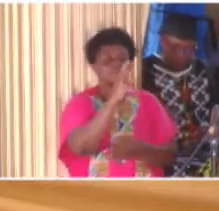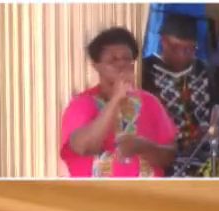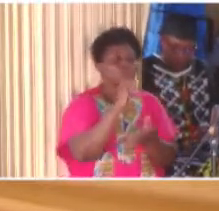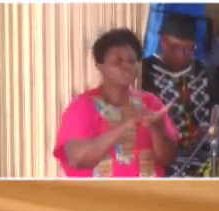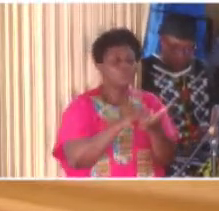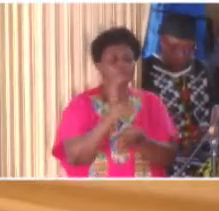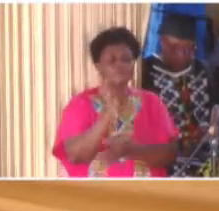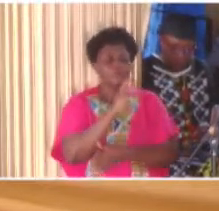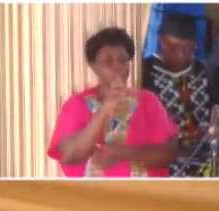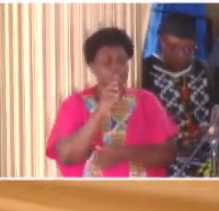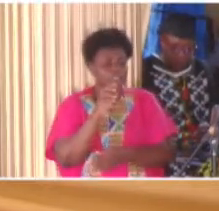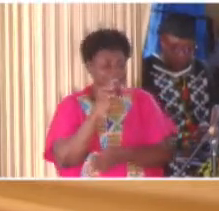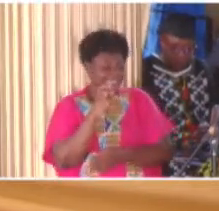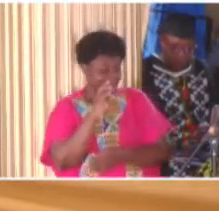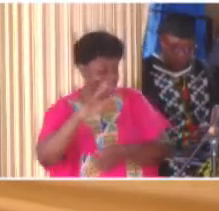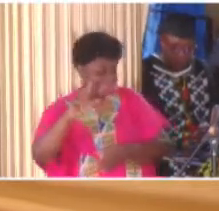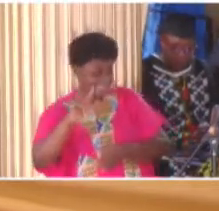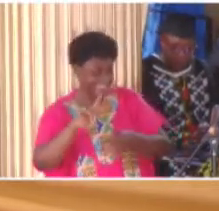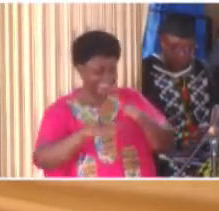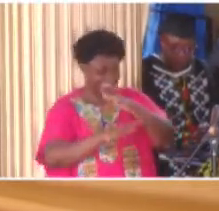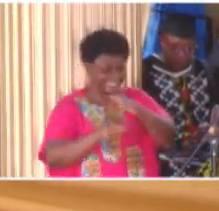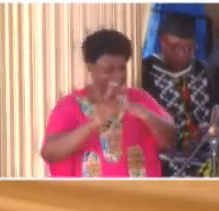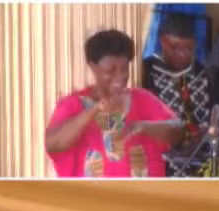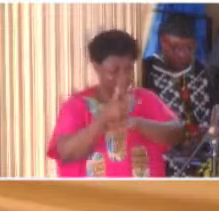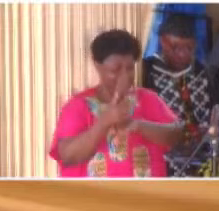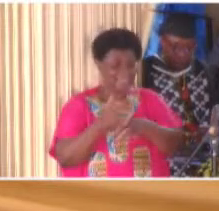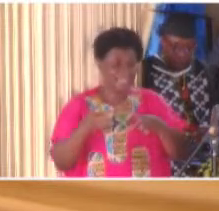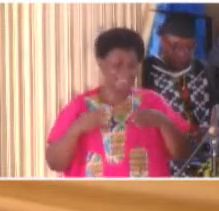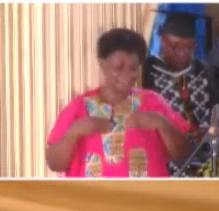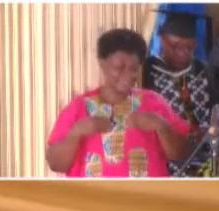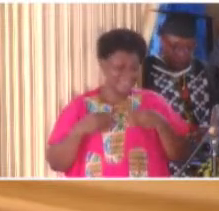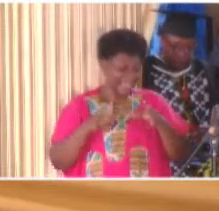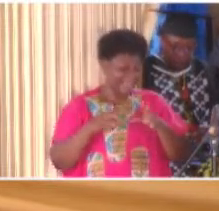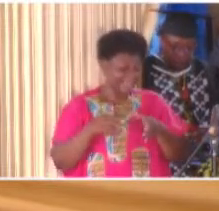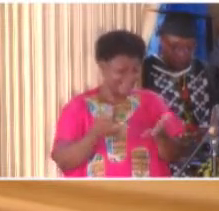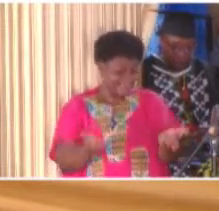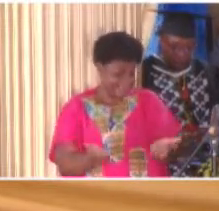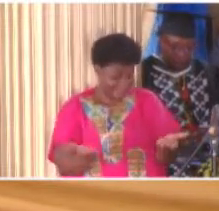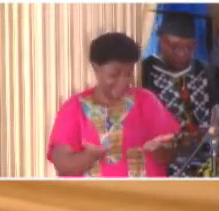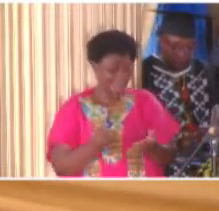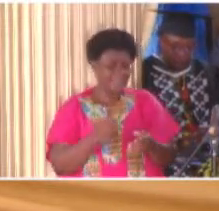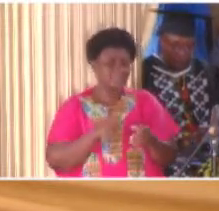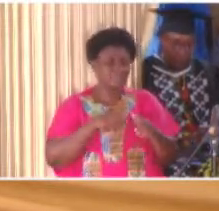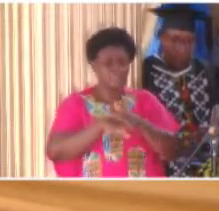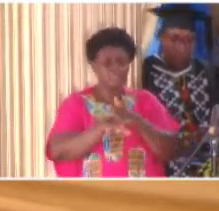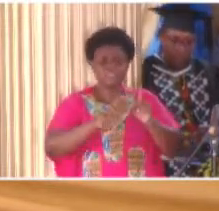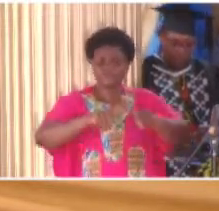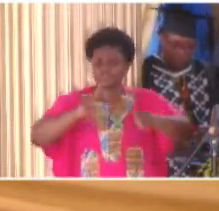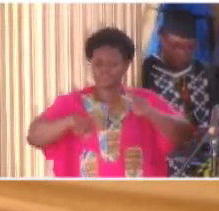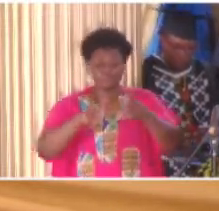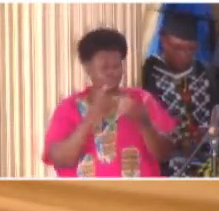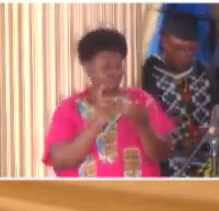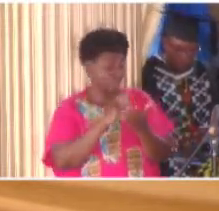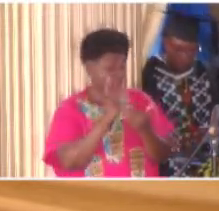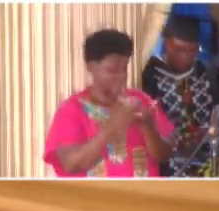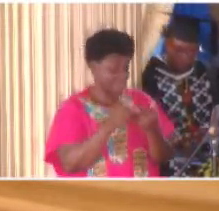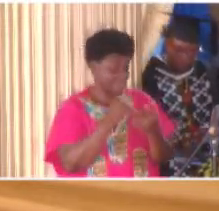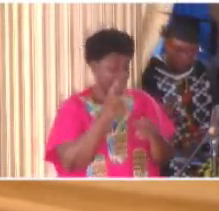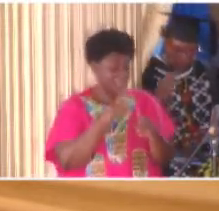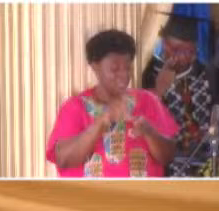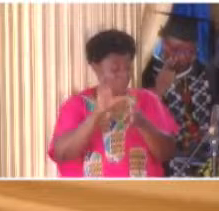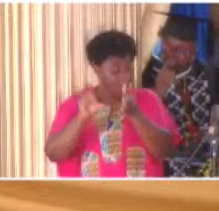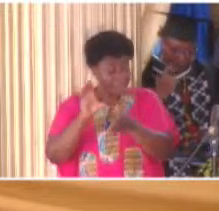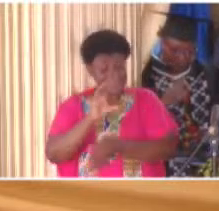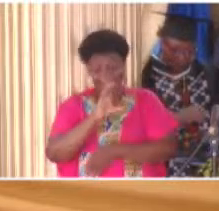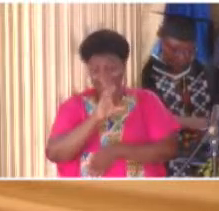17,473 undergraduate students accepted offers of admission and have enrolled for various programs in all our colleges and